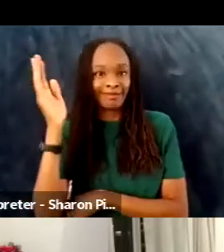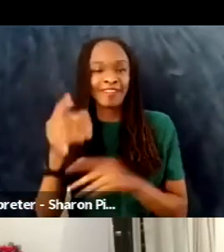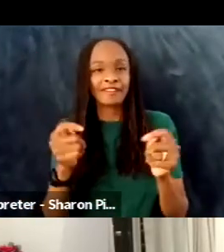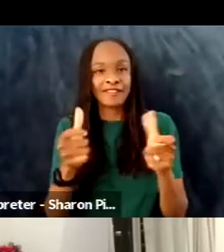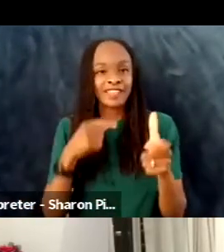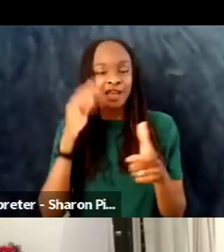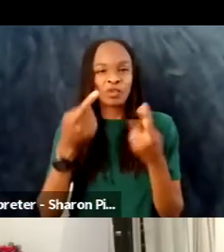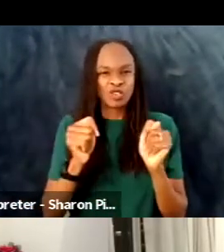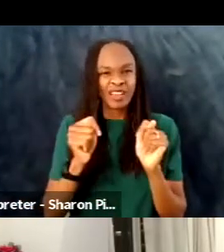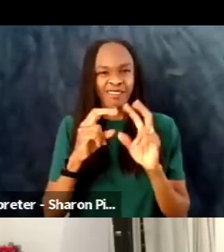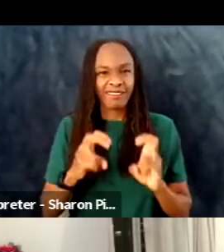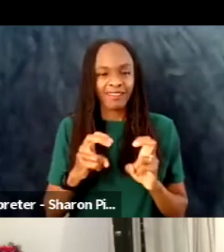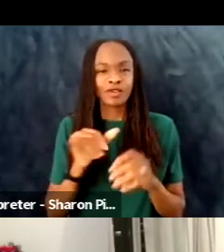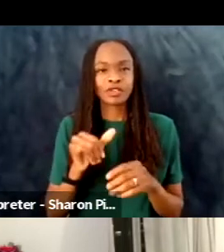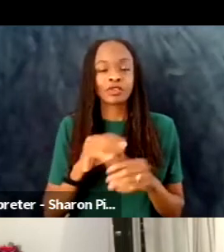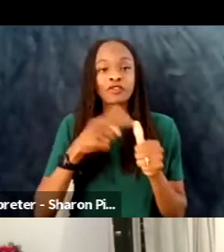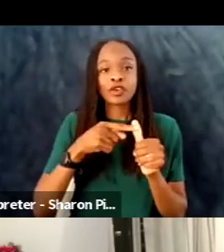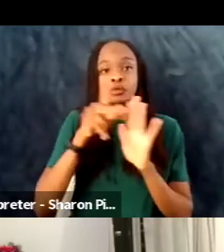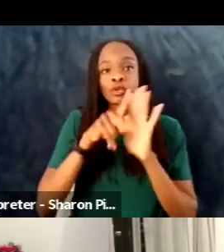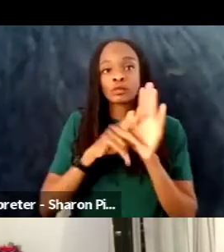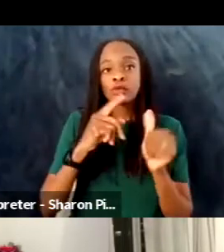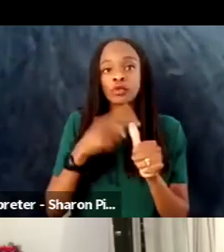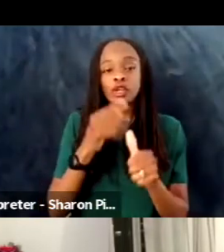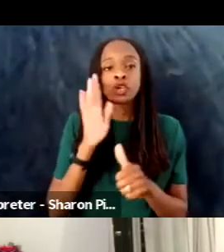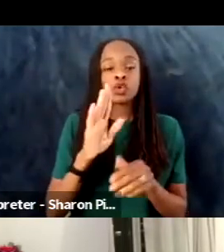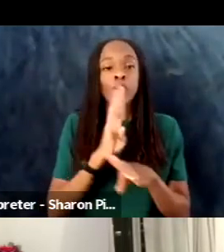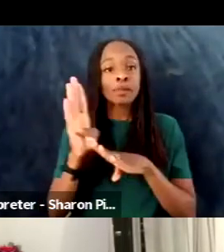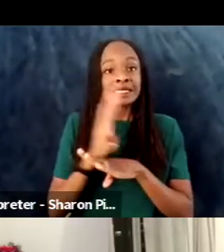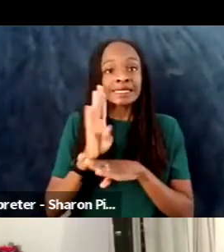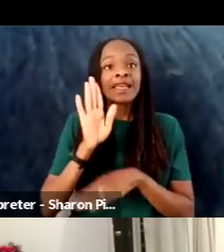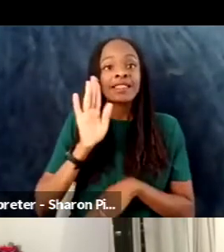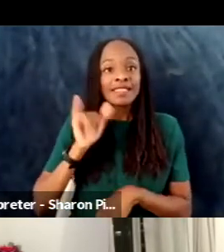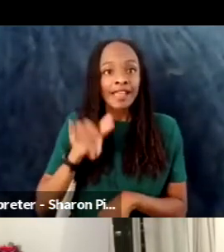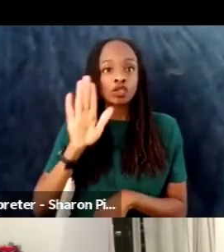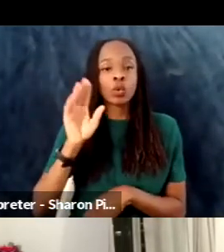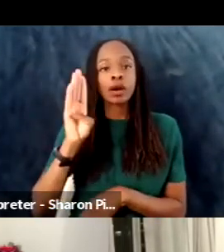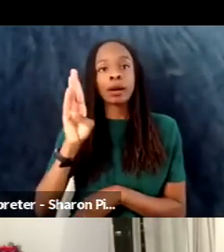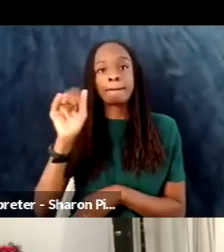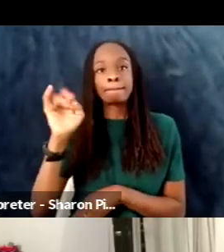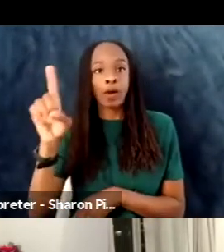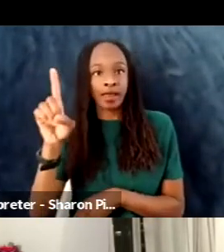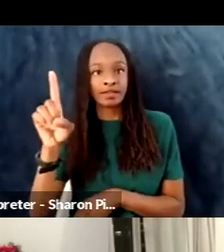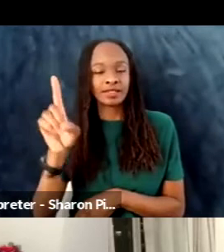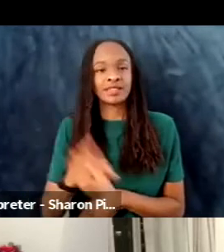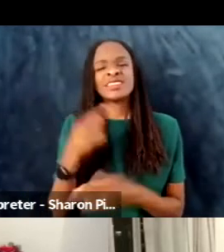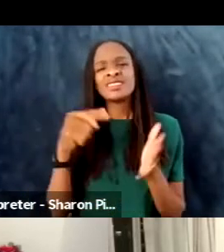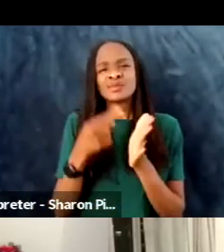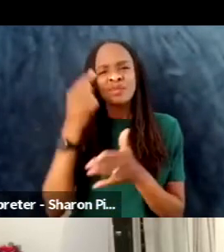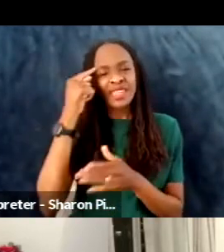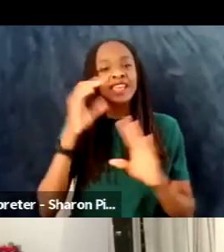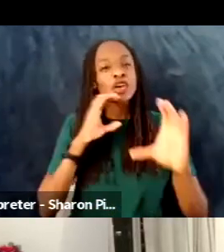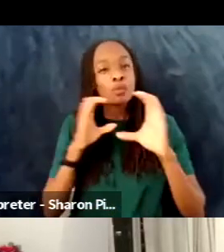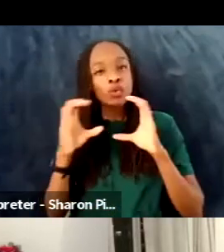well. The first is principle 1, your business is your brand. I think sometimes we think that communication